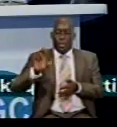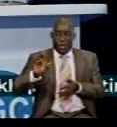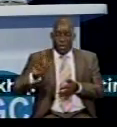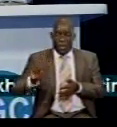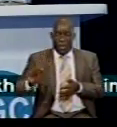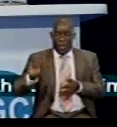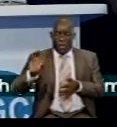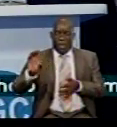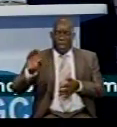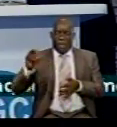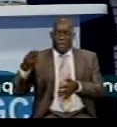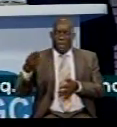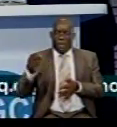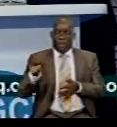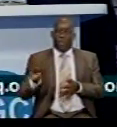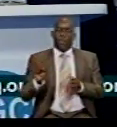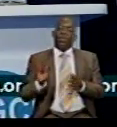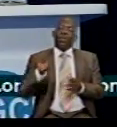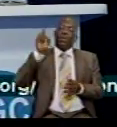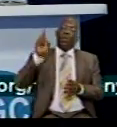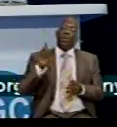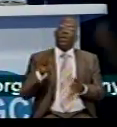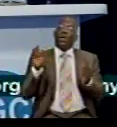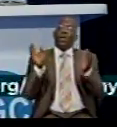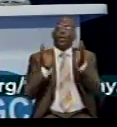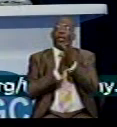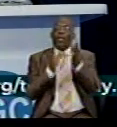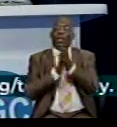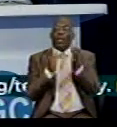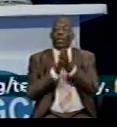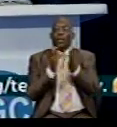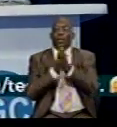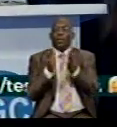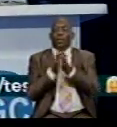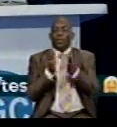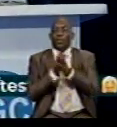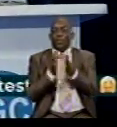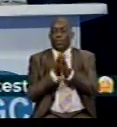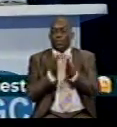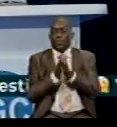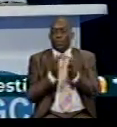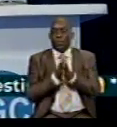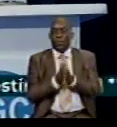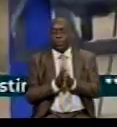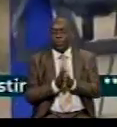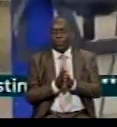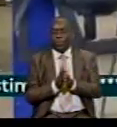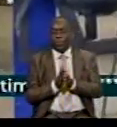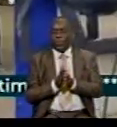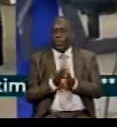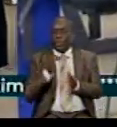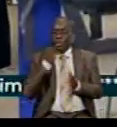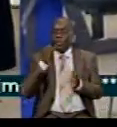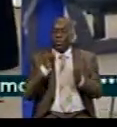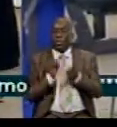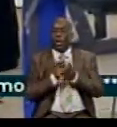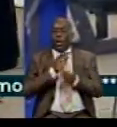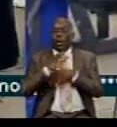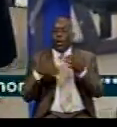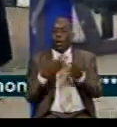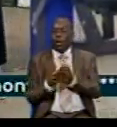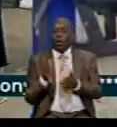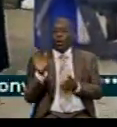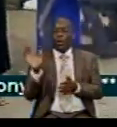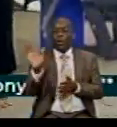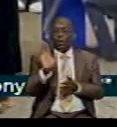Applaudissons ensemble. Please put the hands together. S'il vous plaît, applaudissons. Is that all you are clapping? With what the